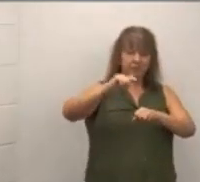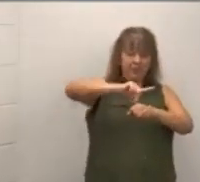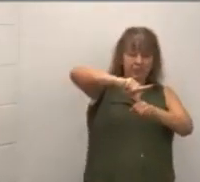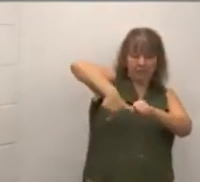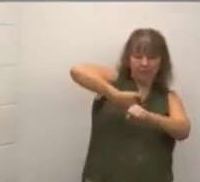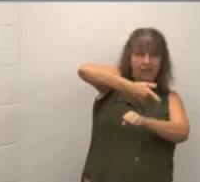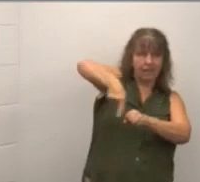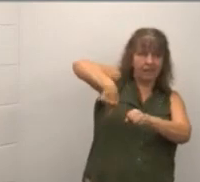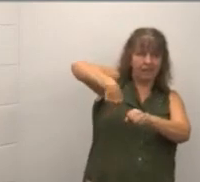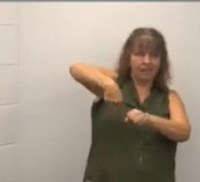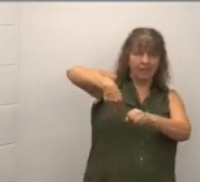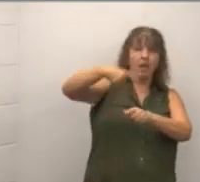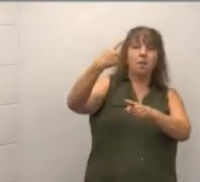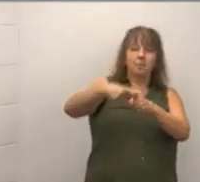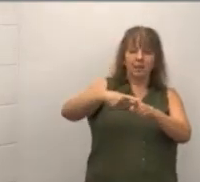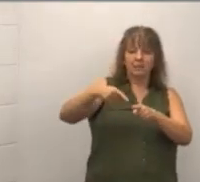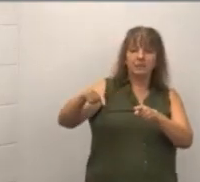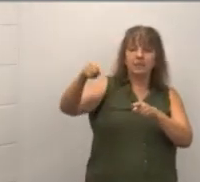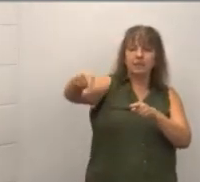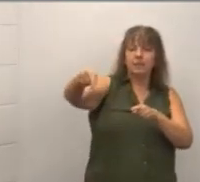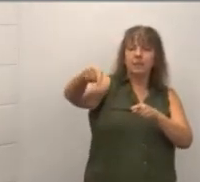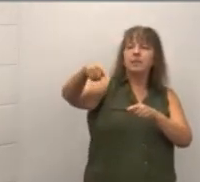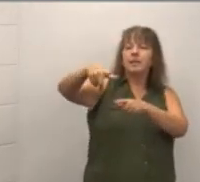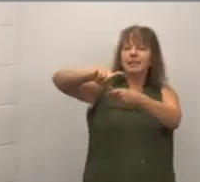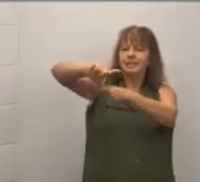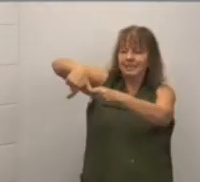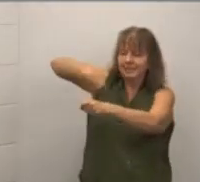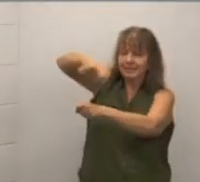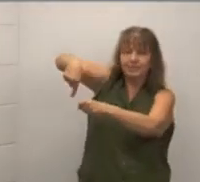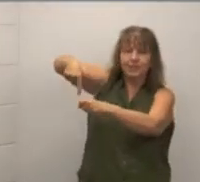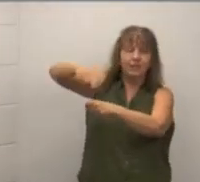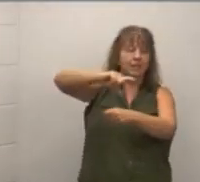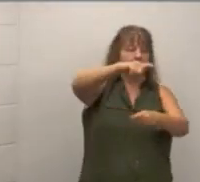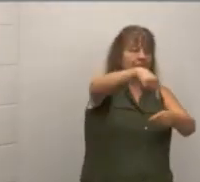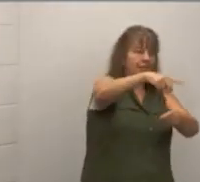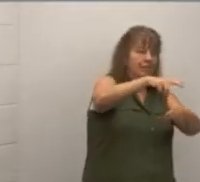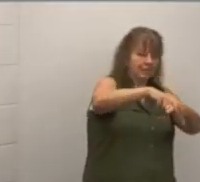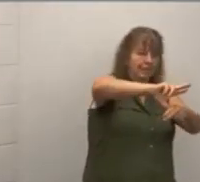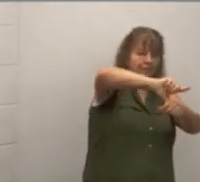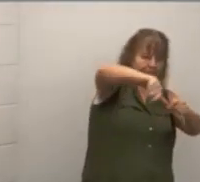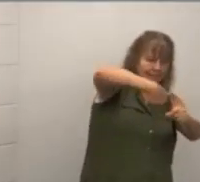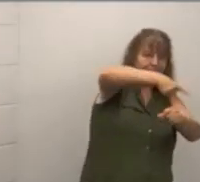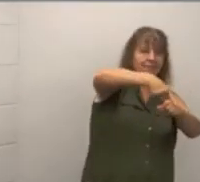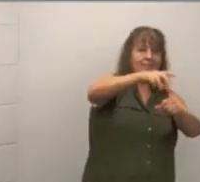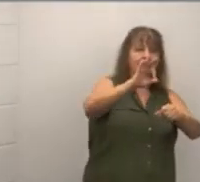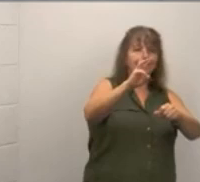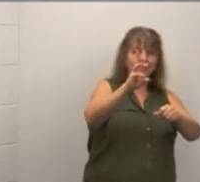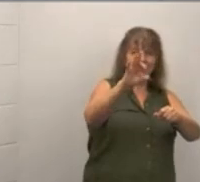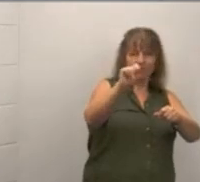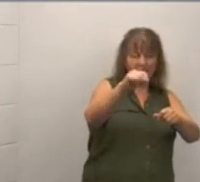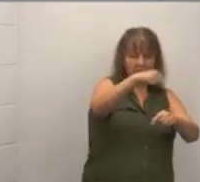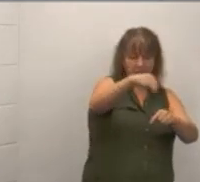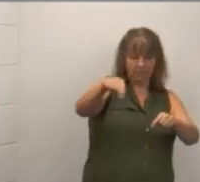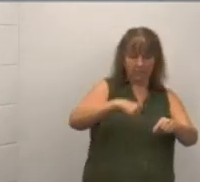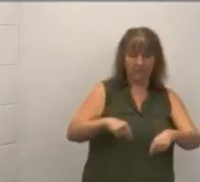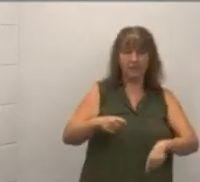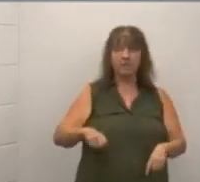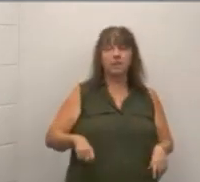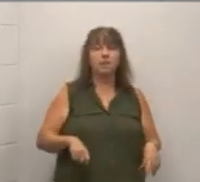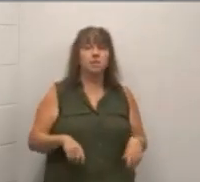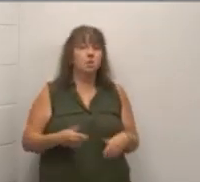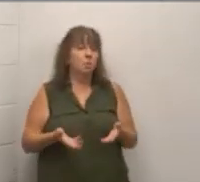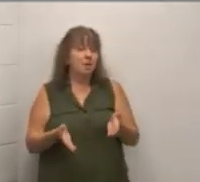in addition to the square footage. We've also asked our teachers and principals to look at classrooms